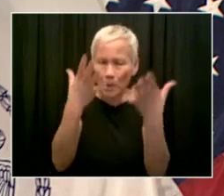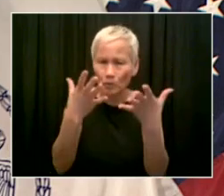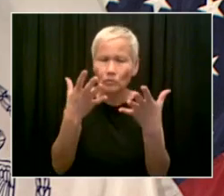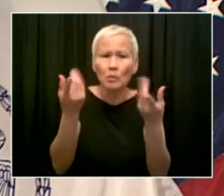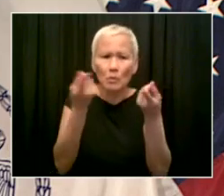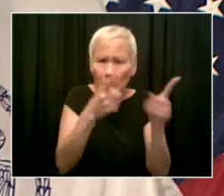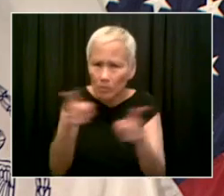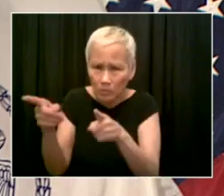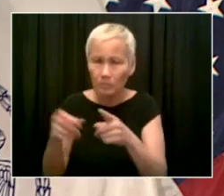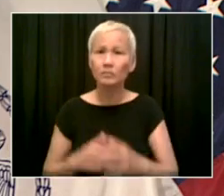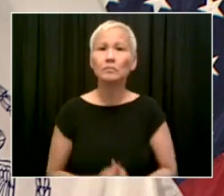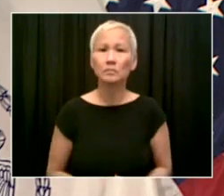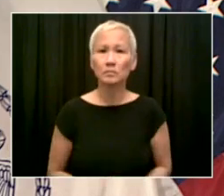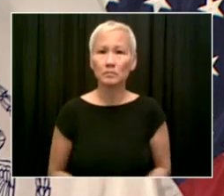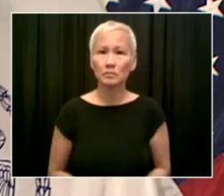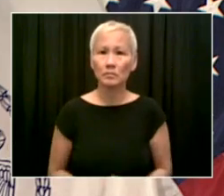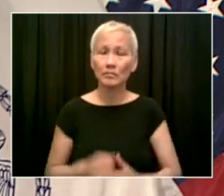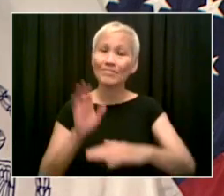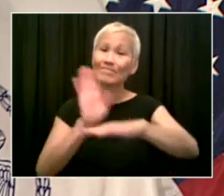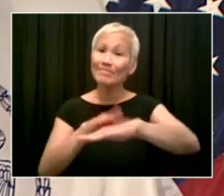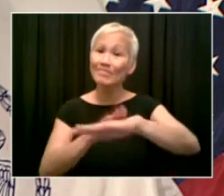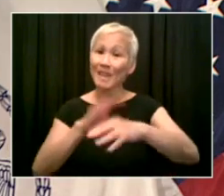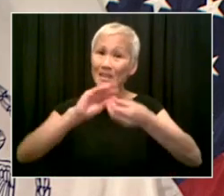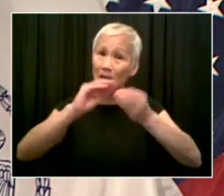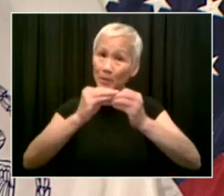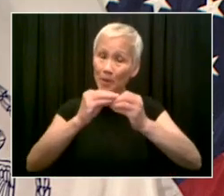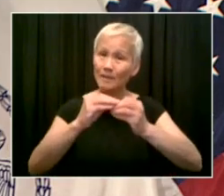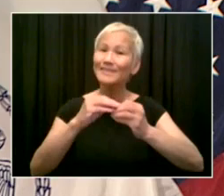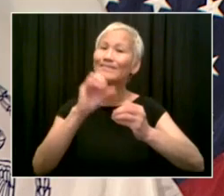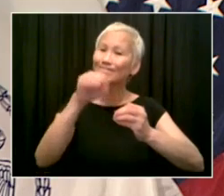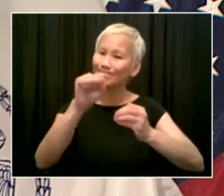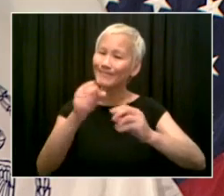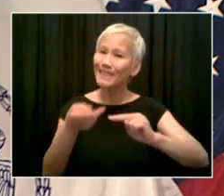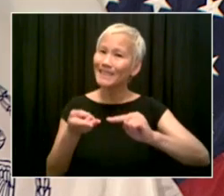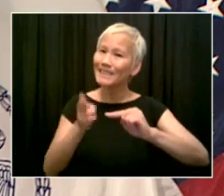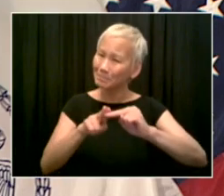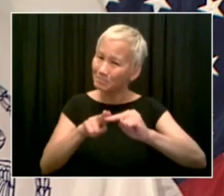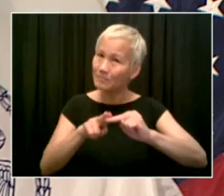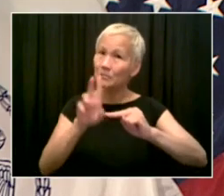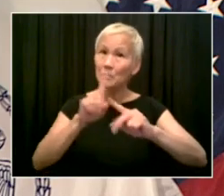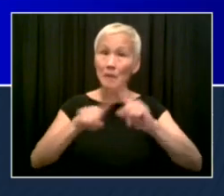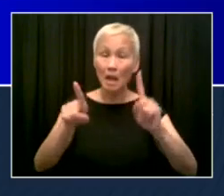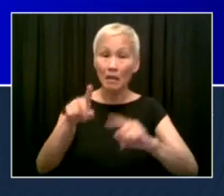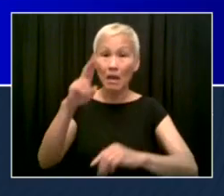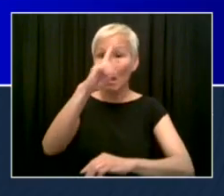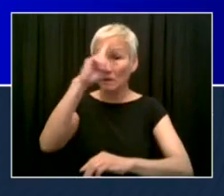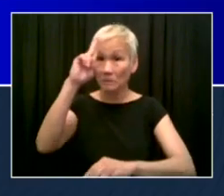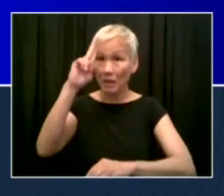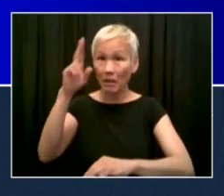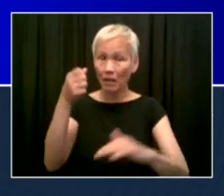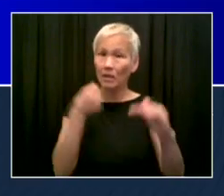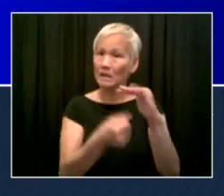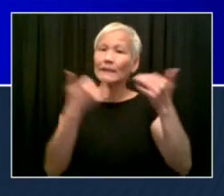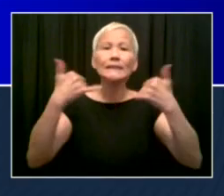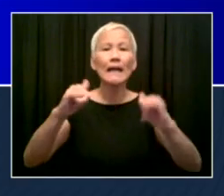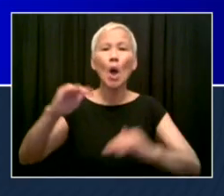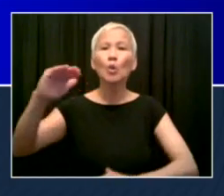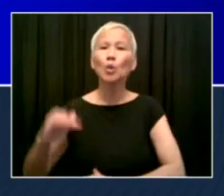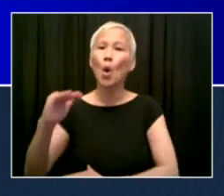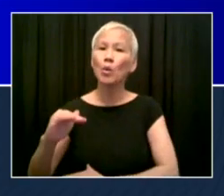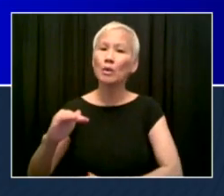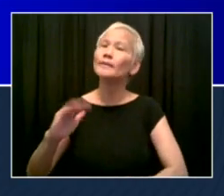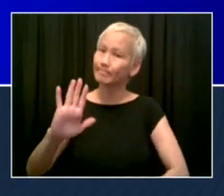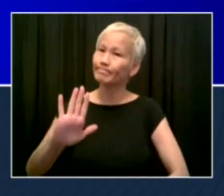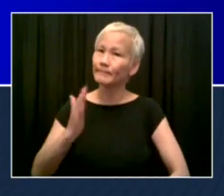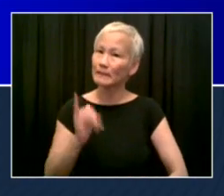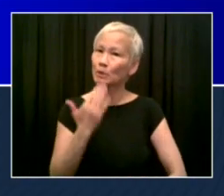also see the thing we care about the most, thank God, hospitalization staying very low and people not being put in danger as a